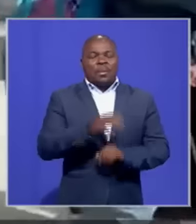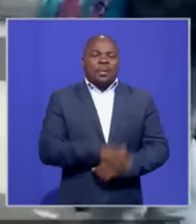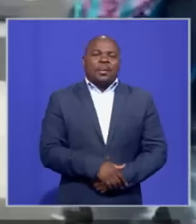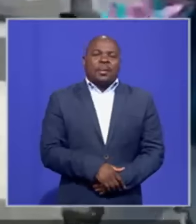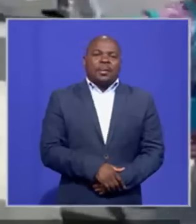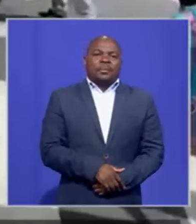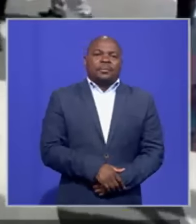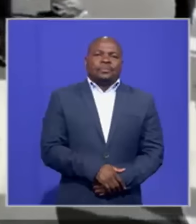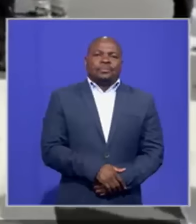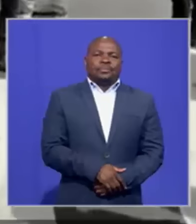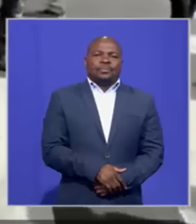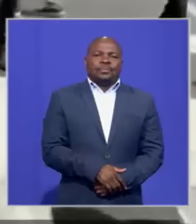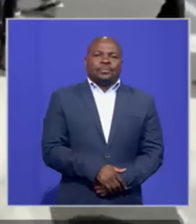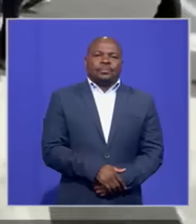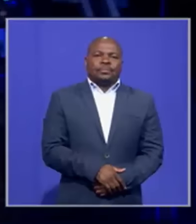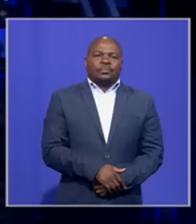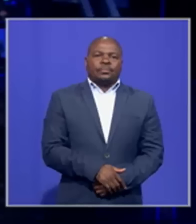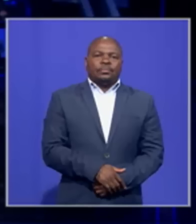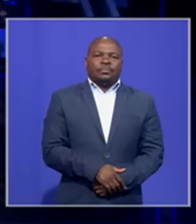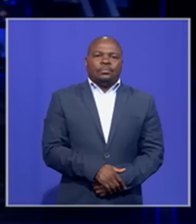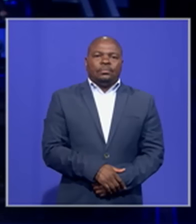moso.